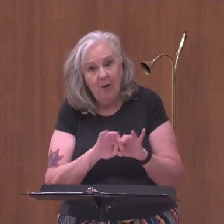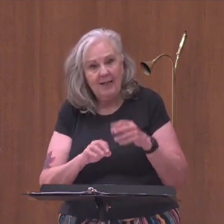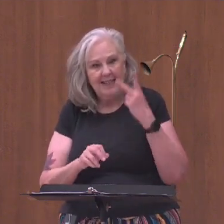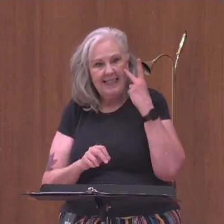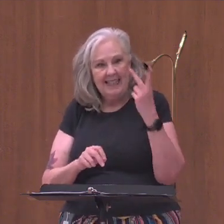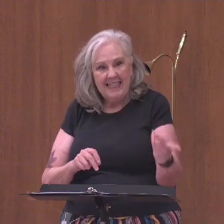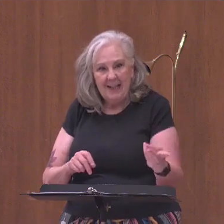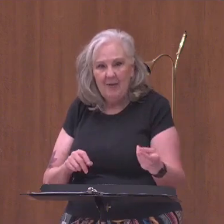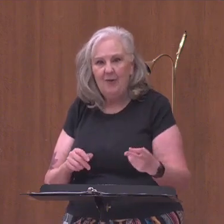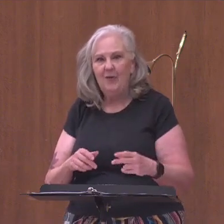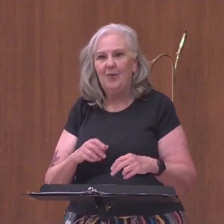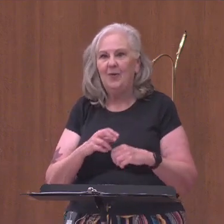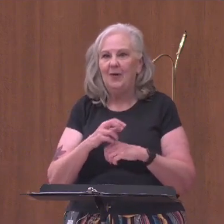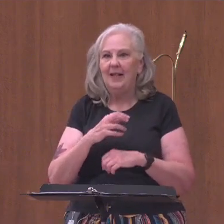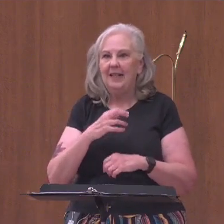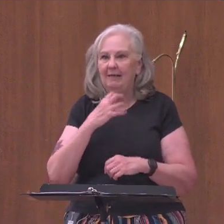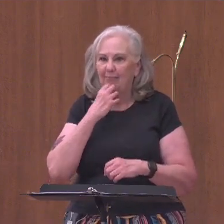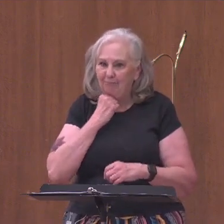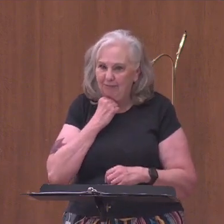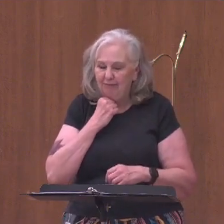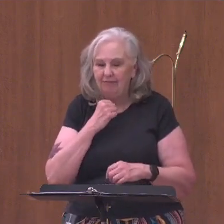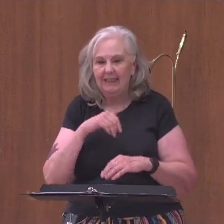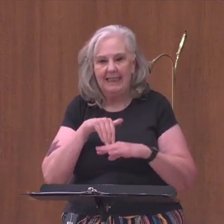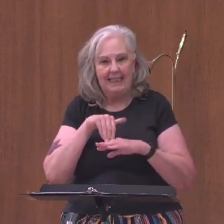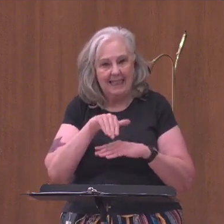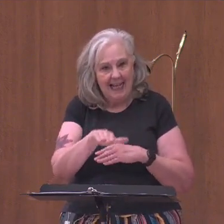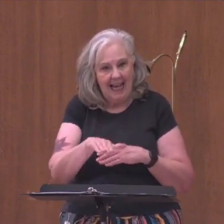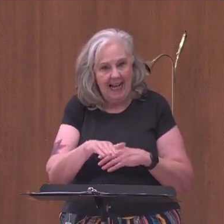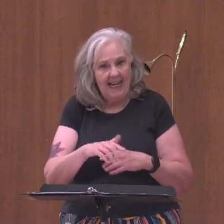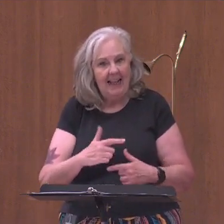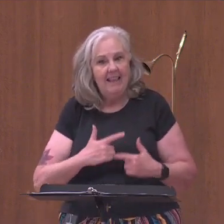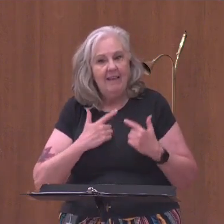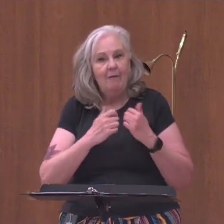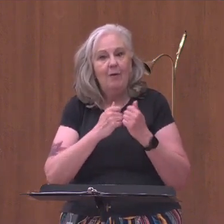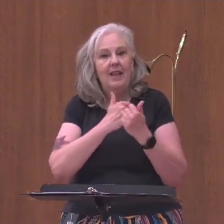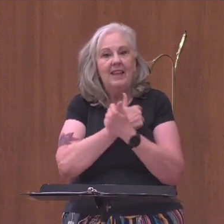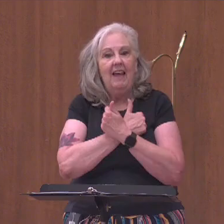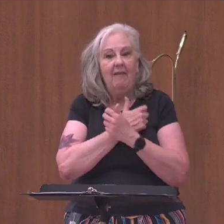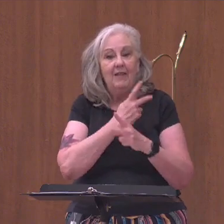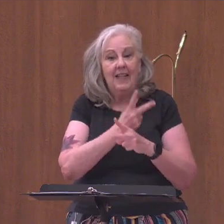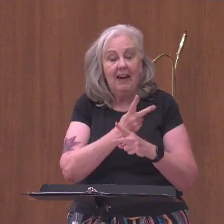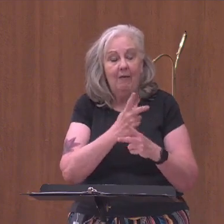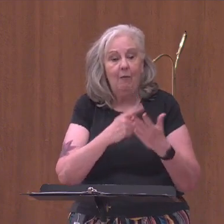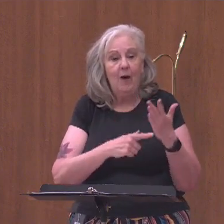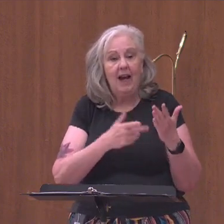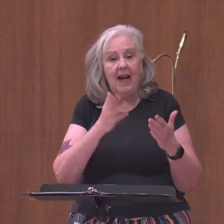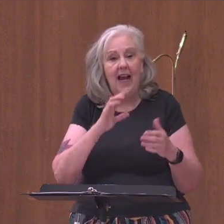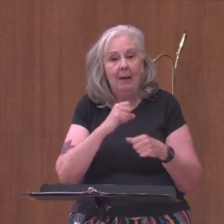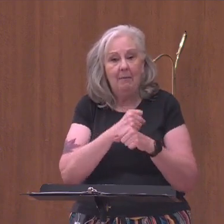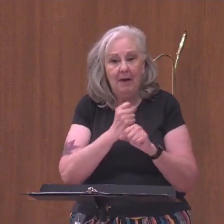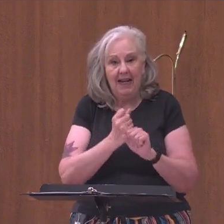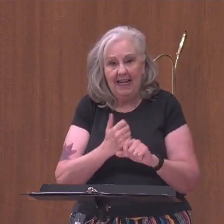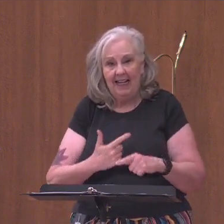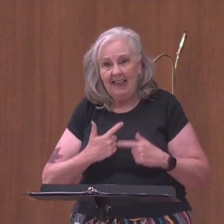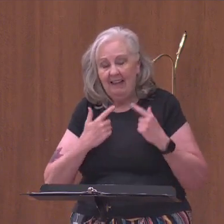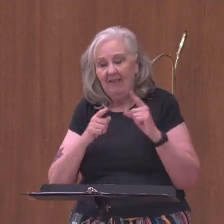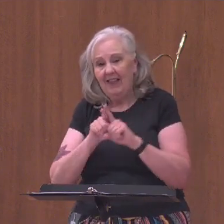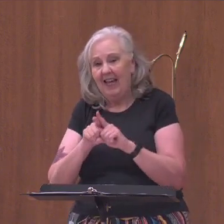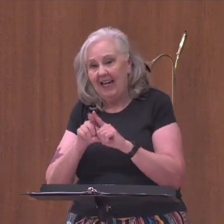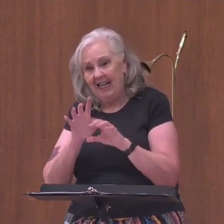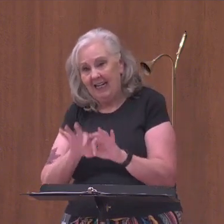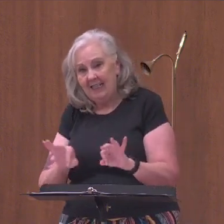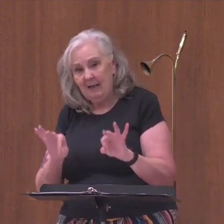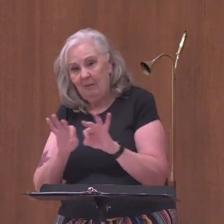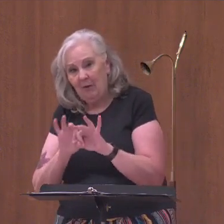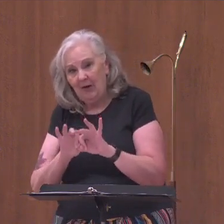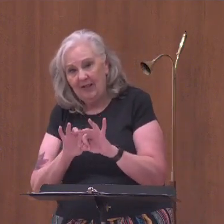So live with love, care for what God has made, and live like it matters, because